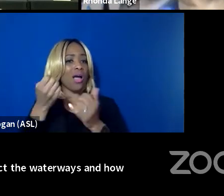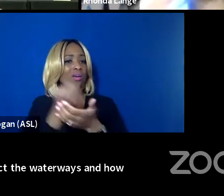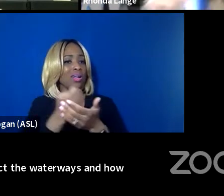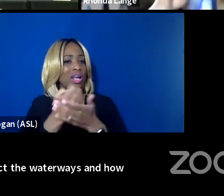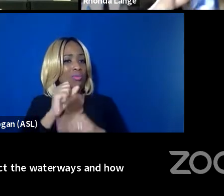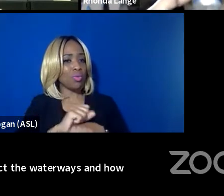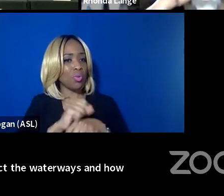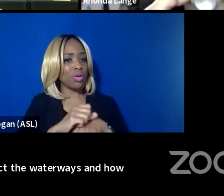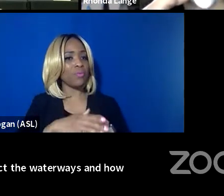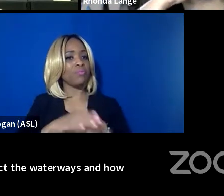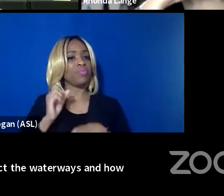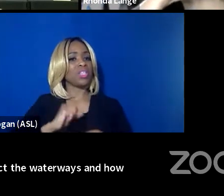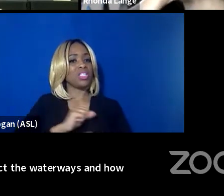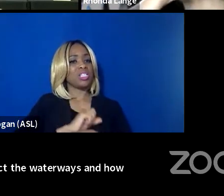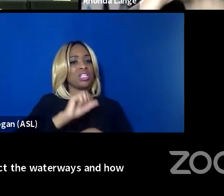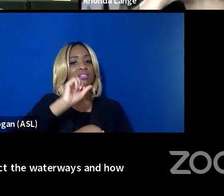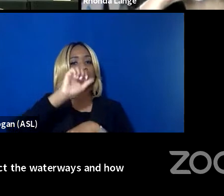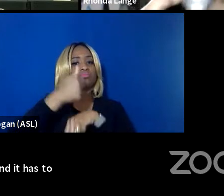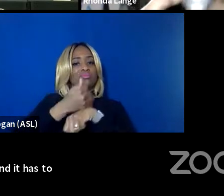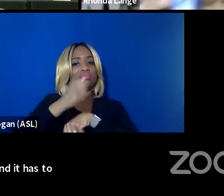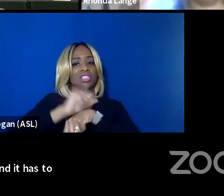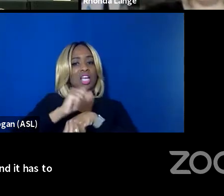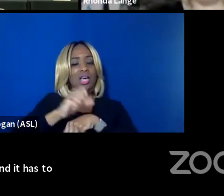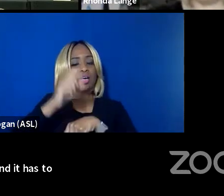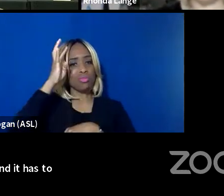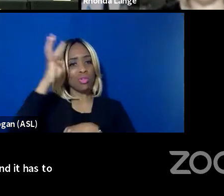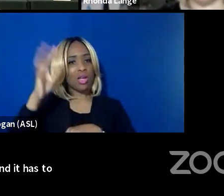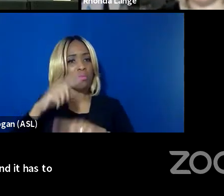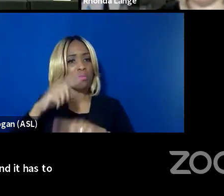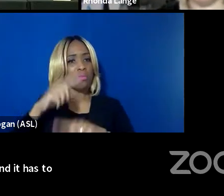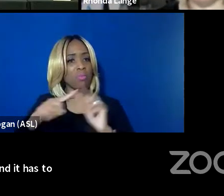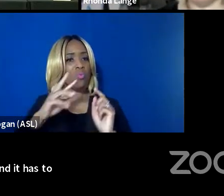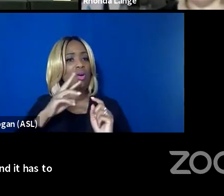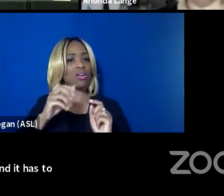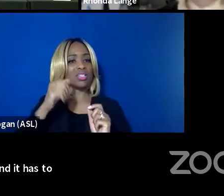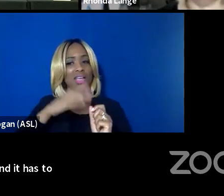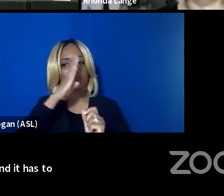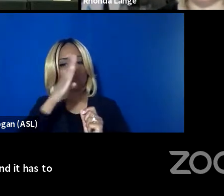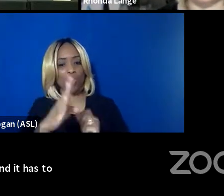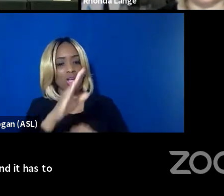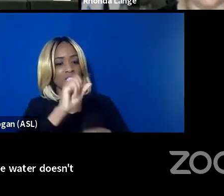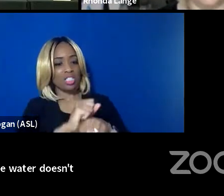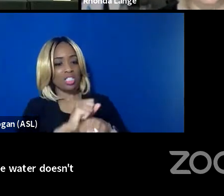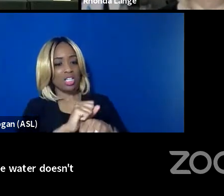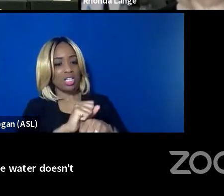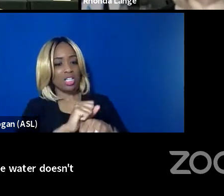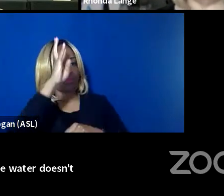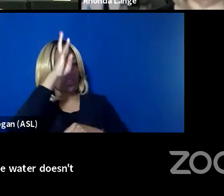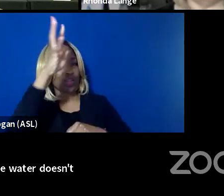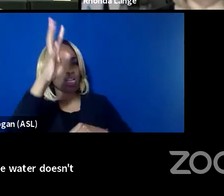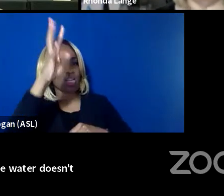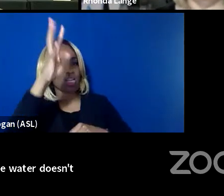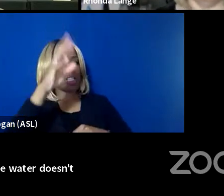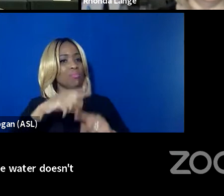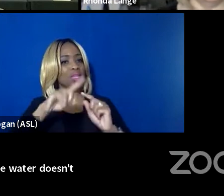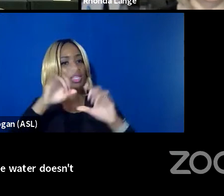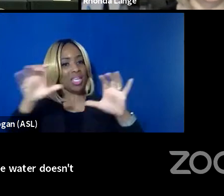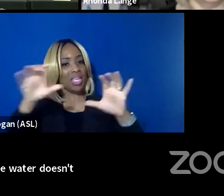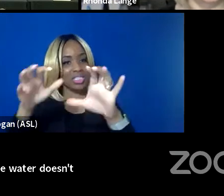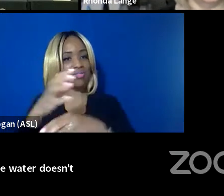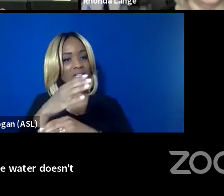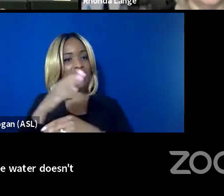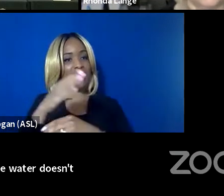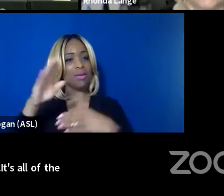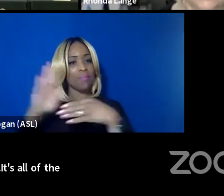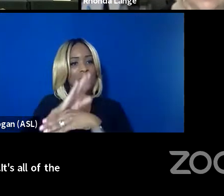creation, and the water doesn't have direct job creation. It's all of the activity and the